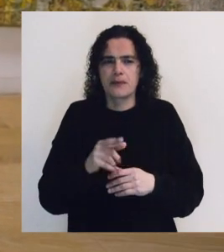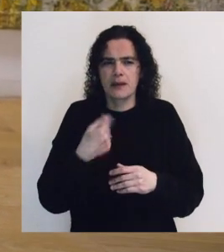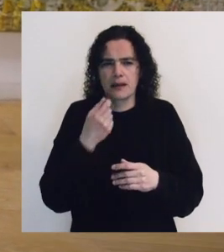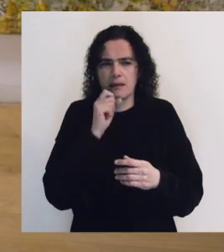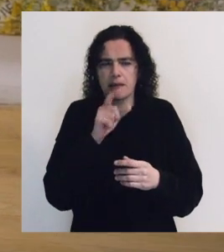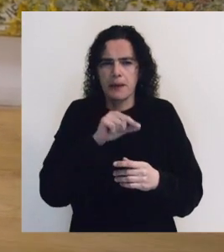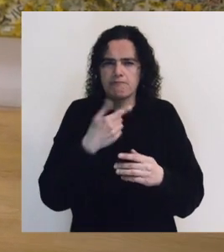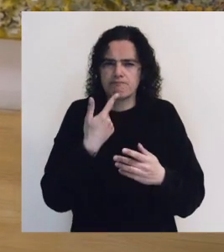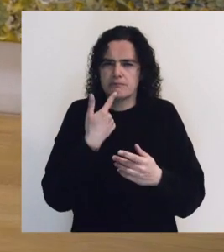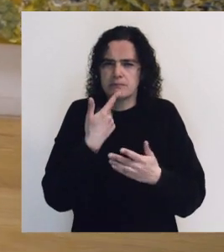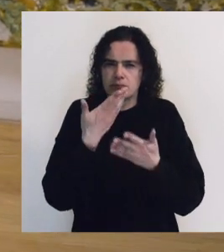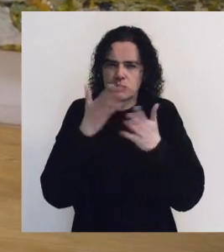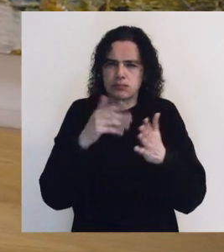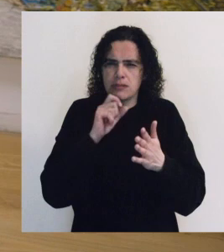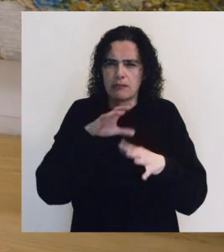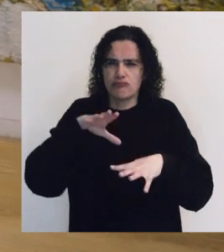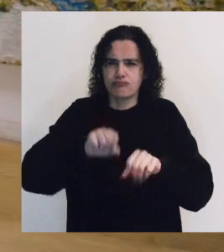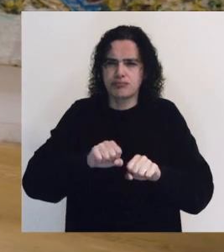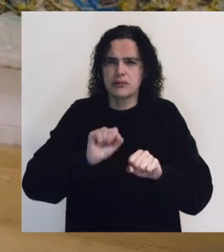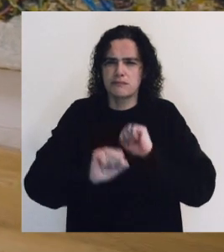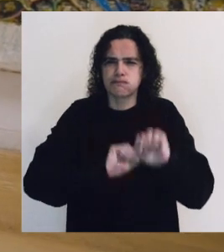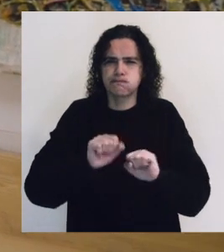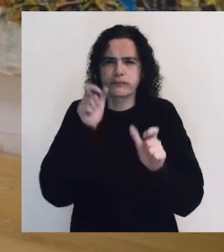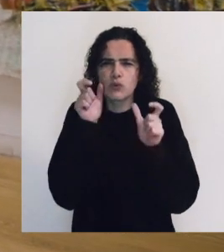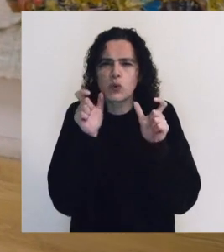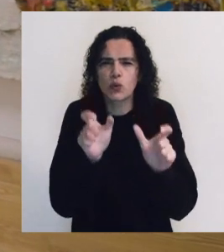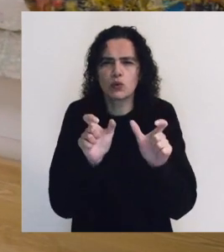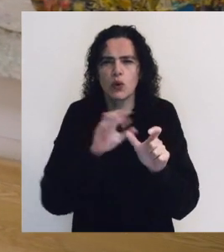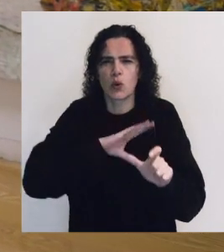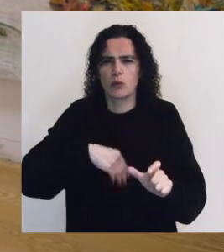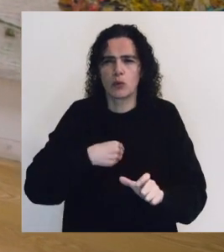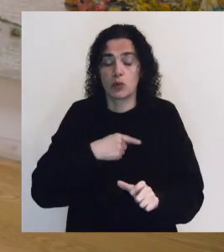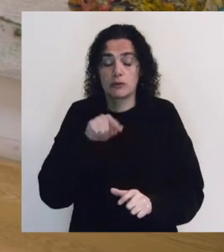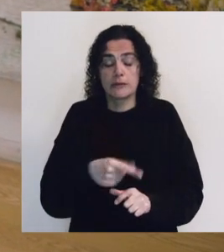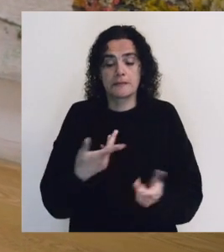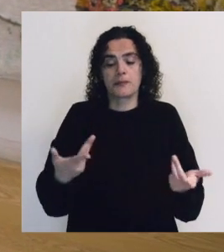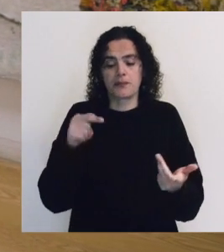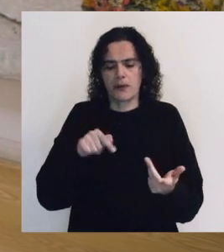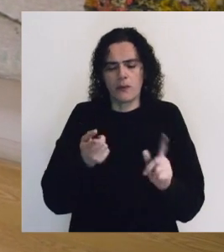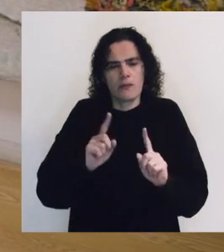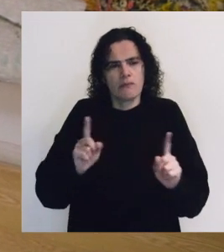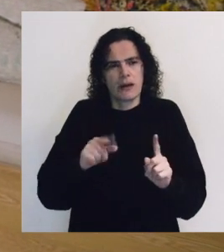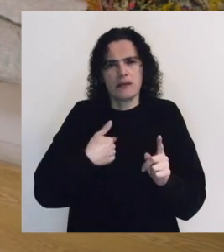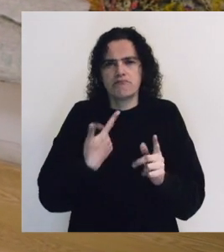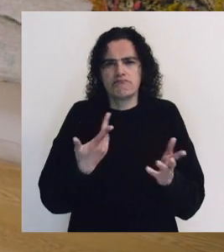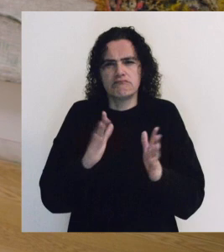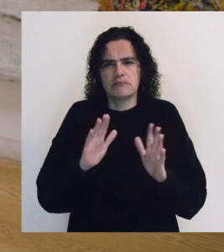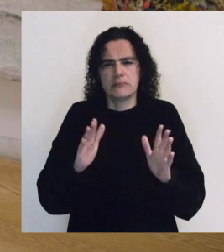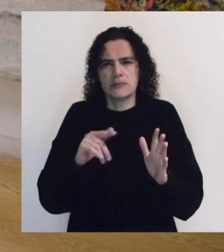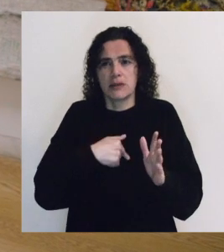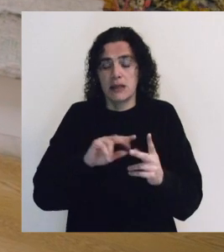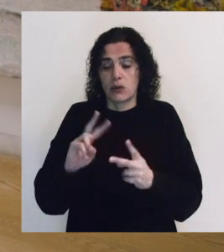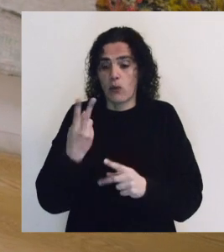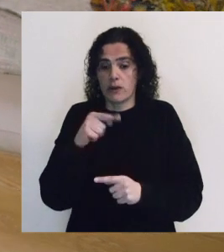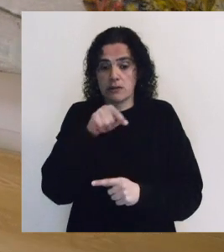certain extent to possess and to control the world. So it's not by chance that these